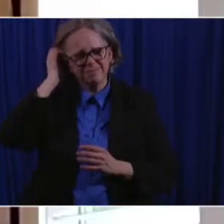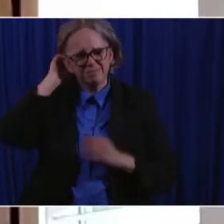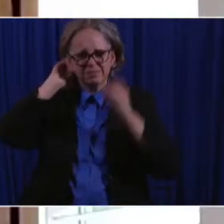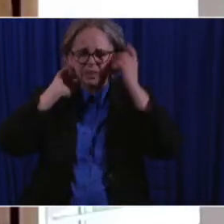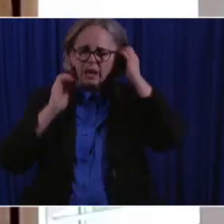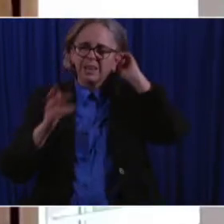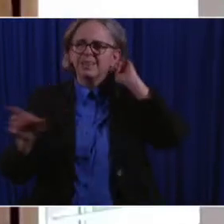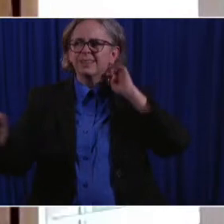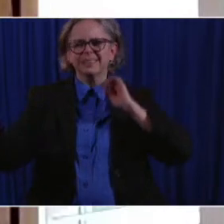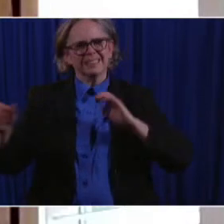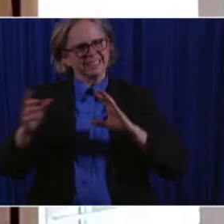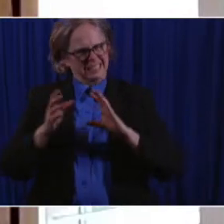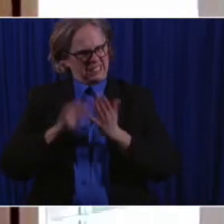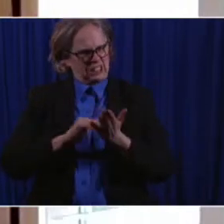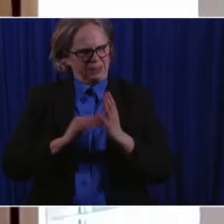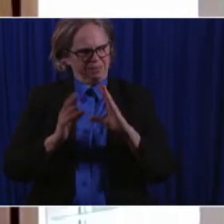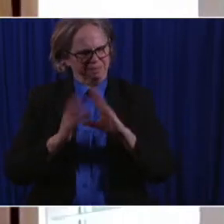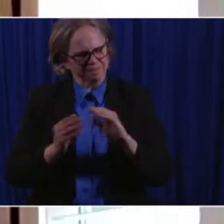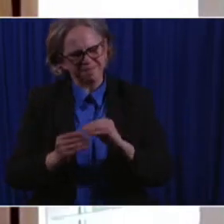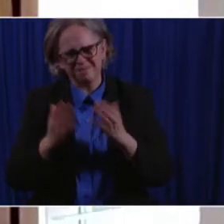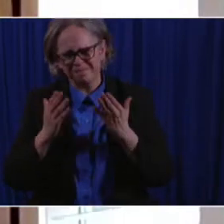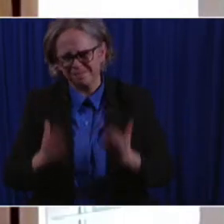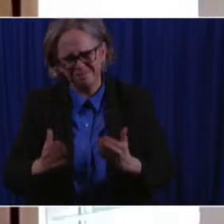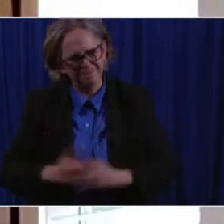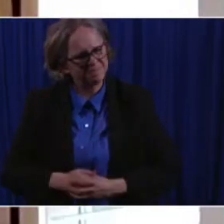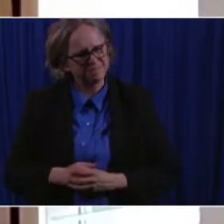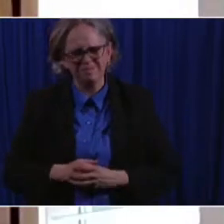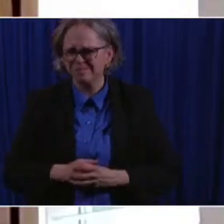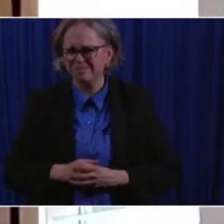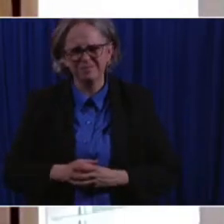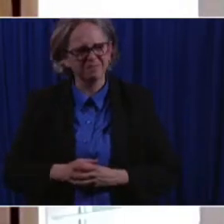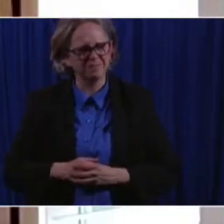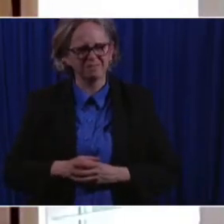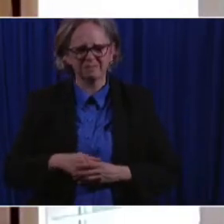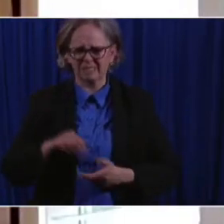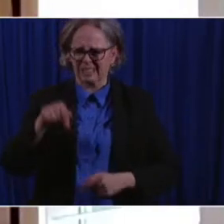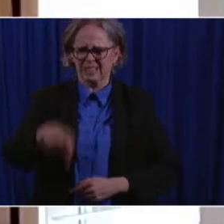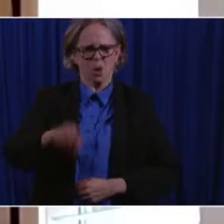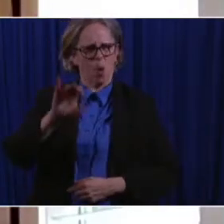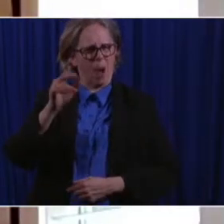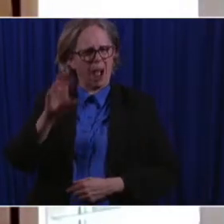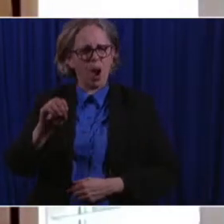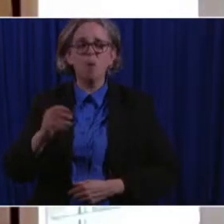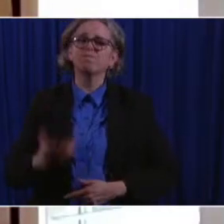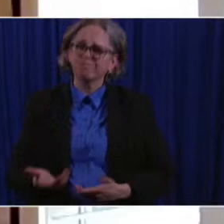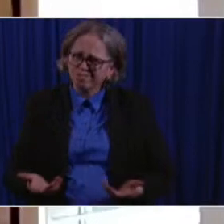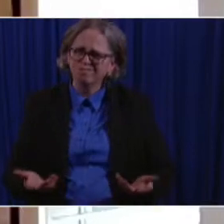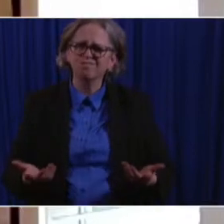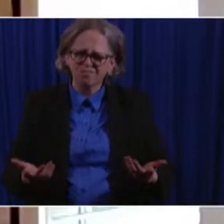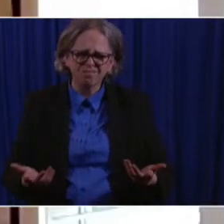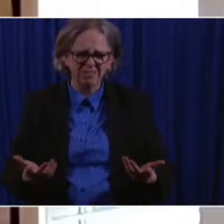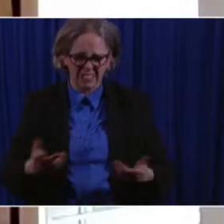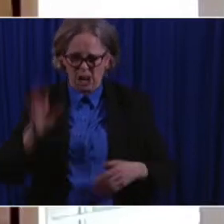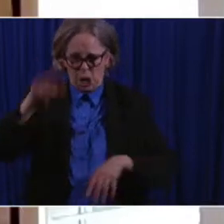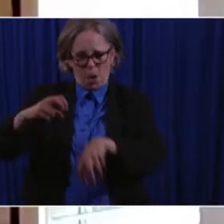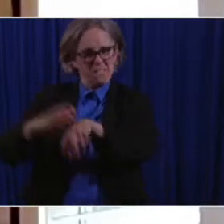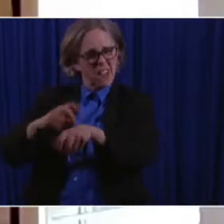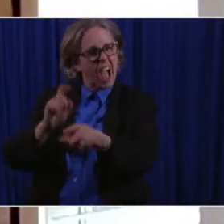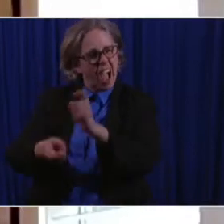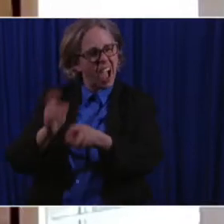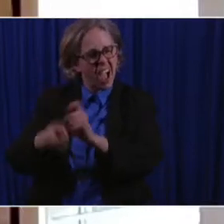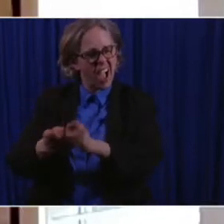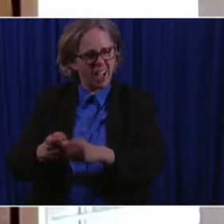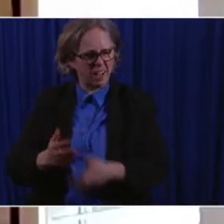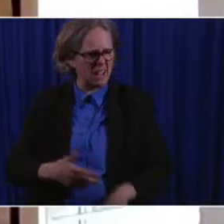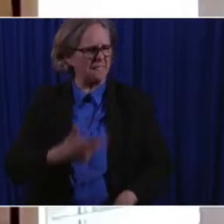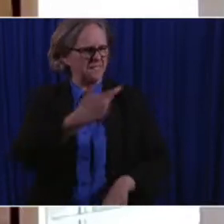what we're seeing overall in Ohio, and I think that just as the governor has suggested, we're in a race. We're in a